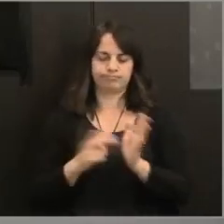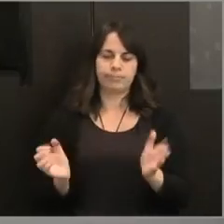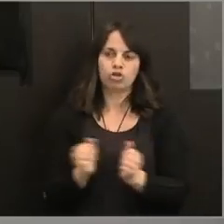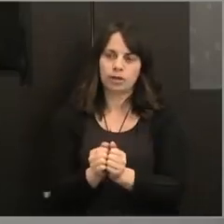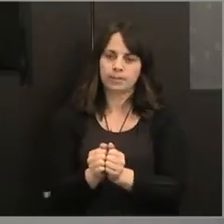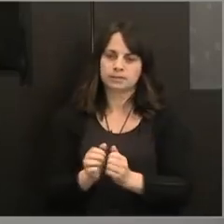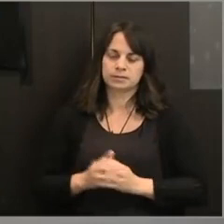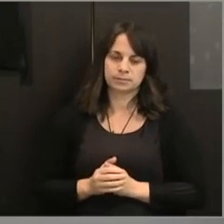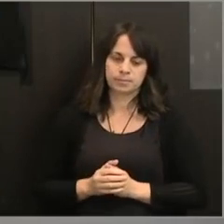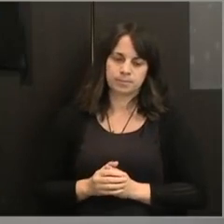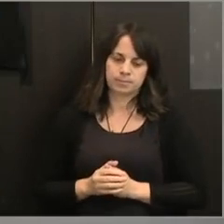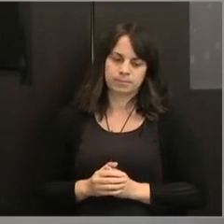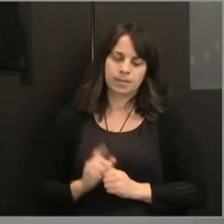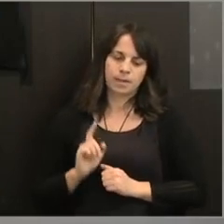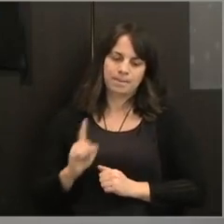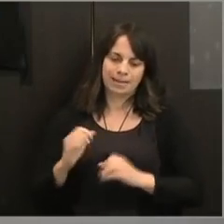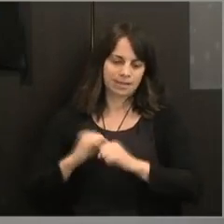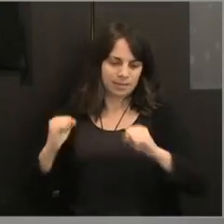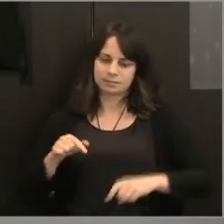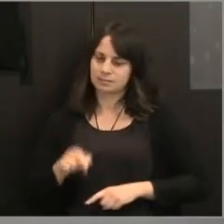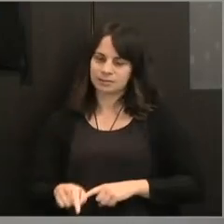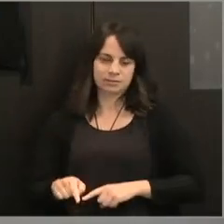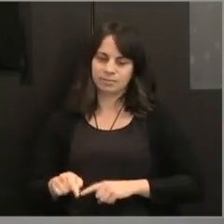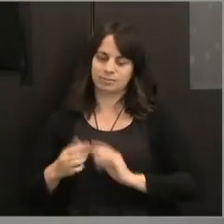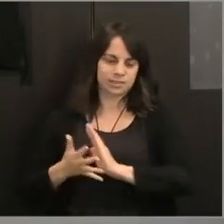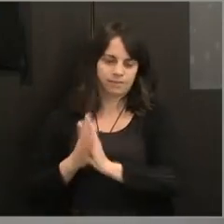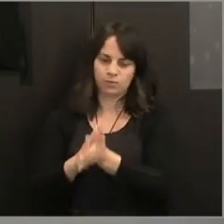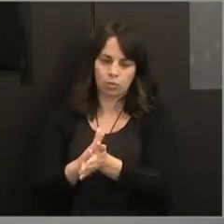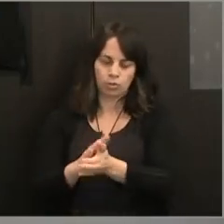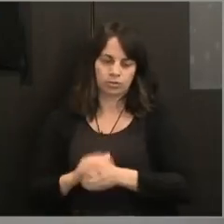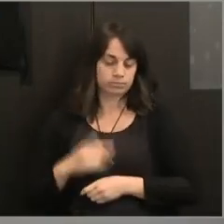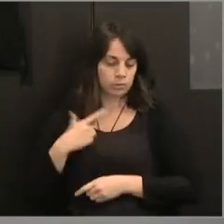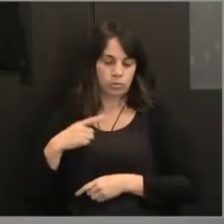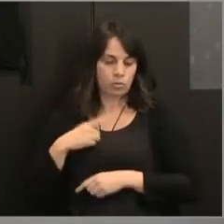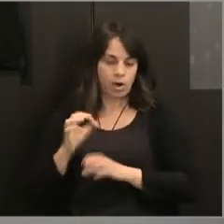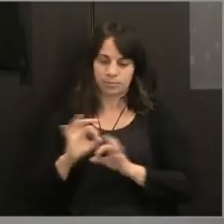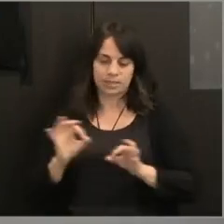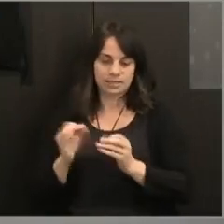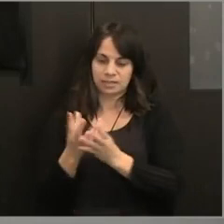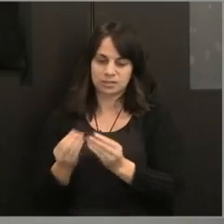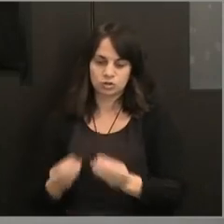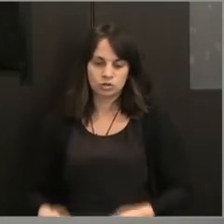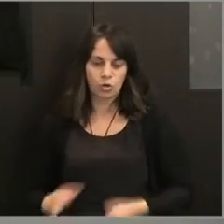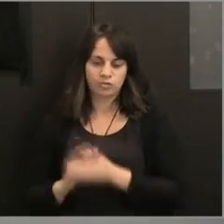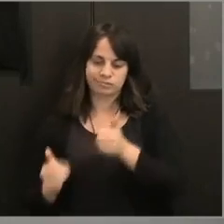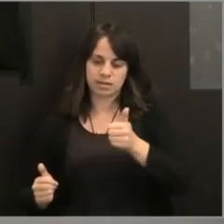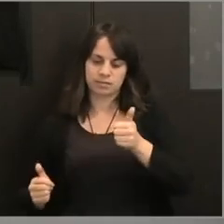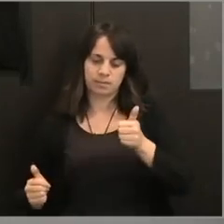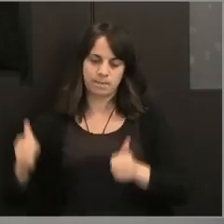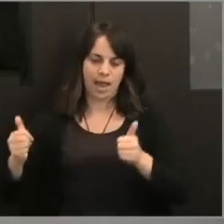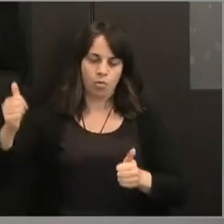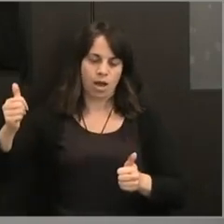but they are systemically flawed because they do not address the power imbalances which